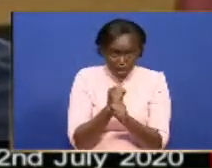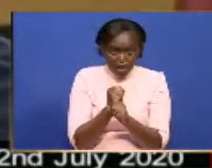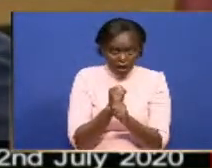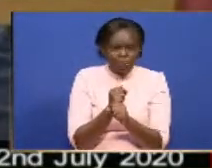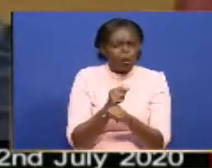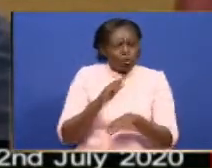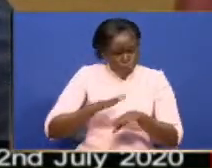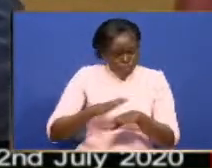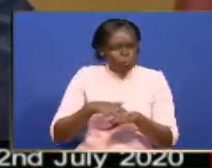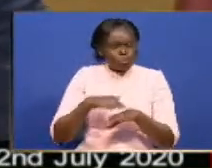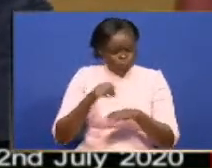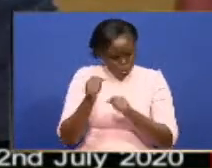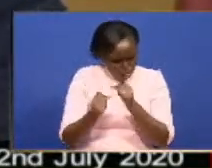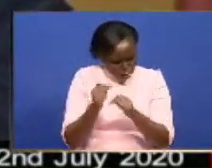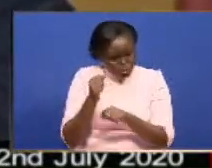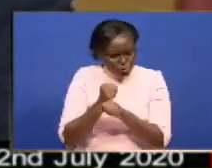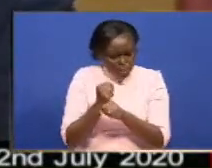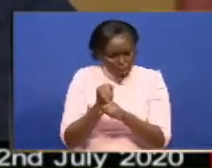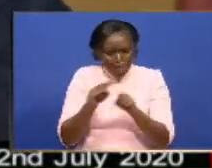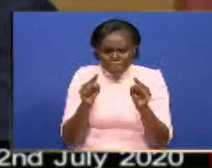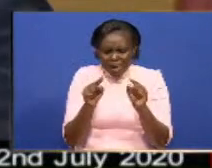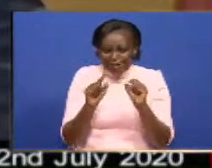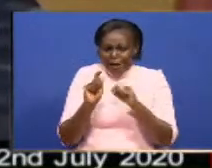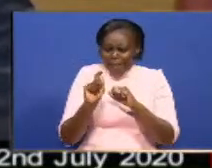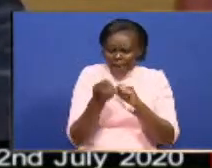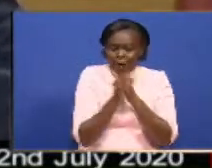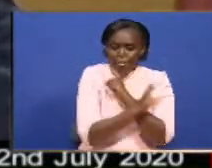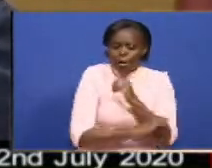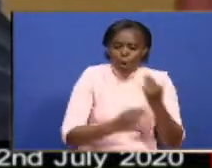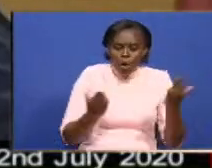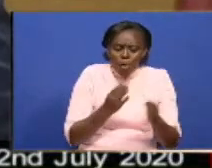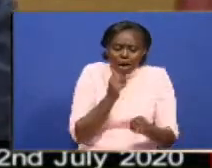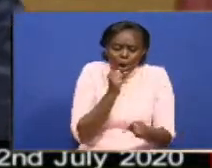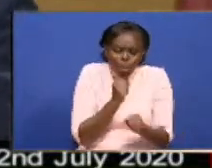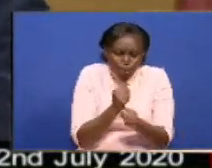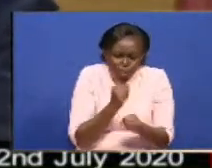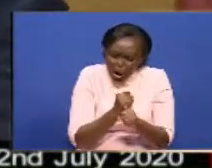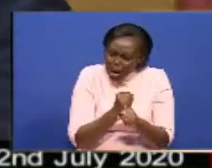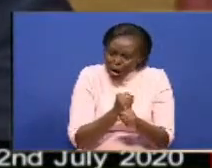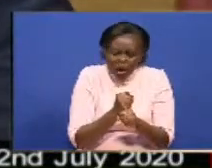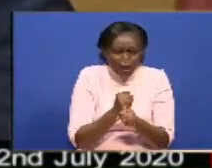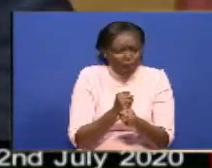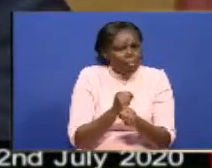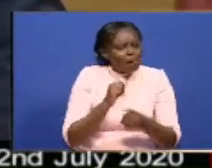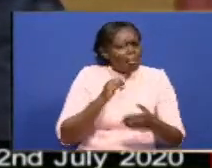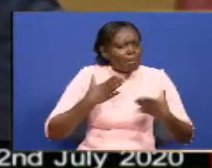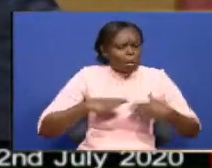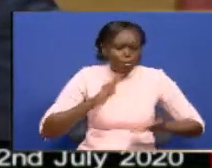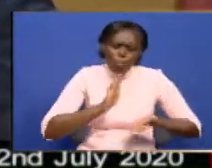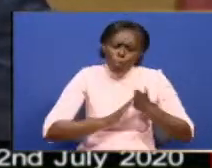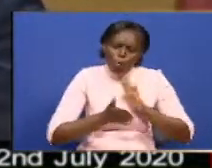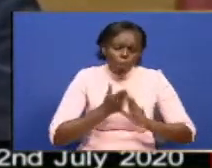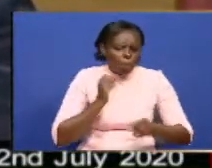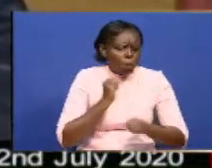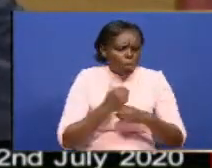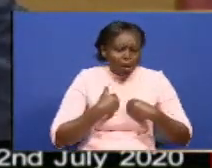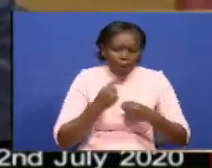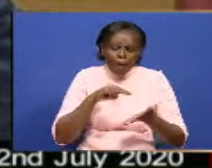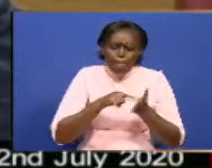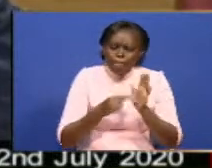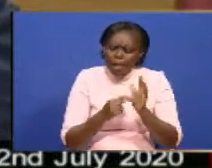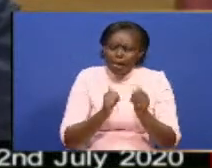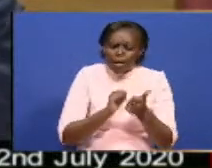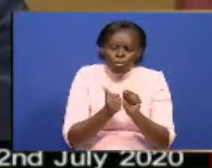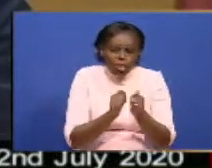sense. But in a country like Kenya, where unemployment is so high, then what that means is they'll come and start competing